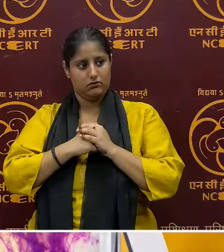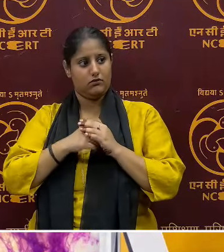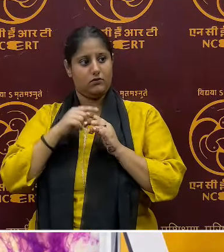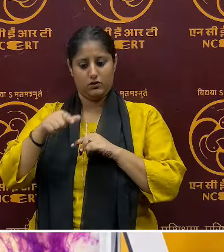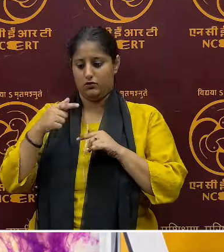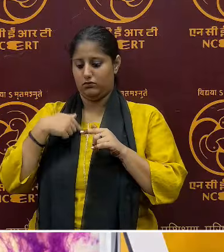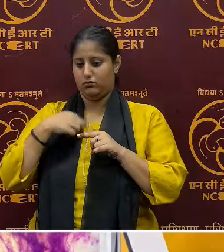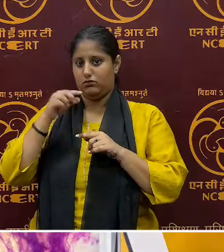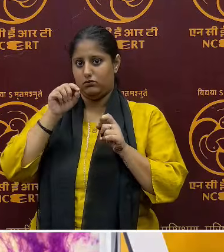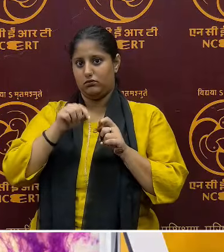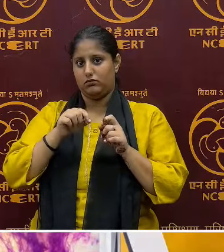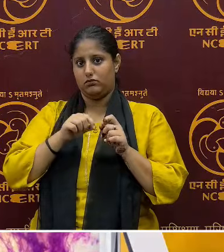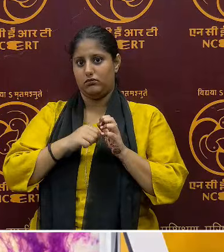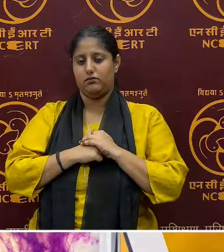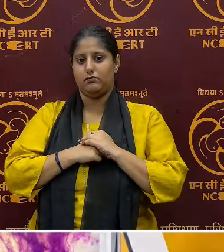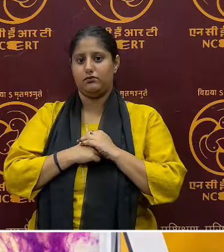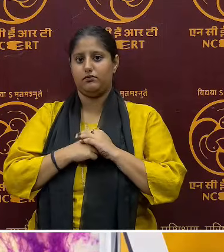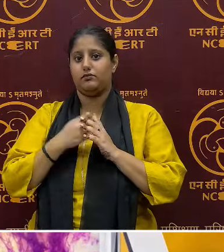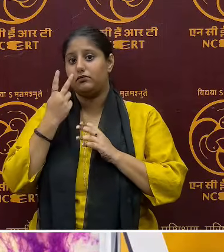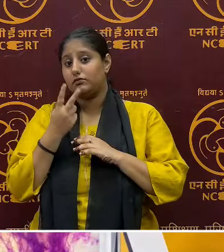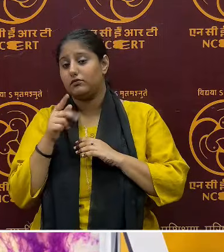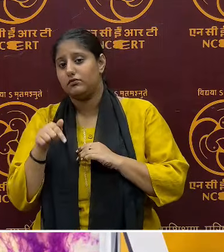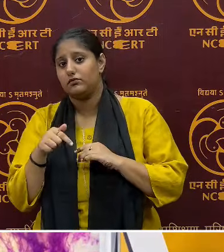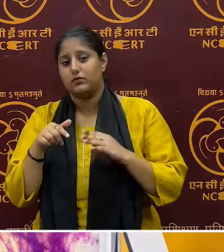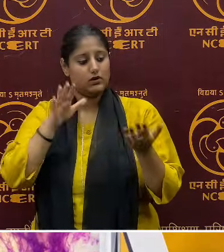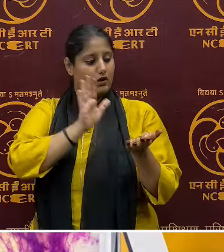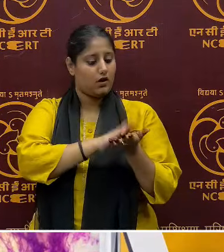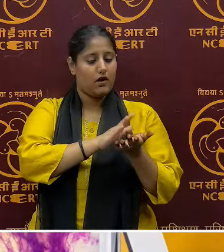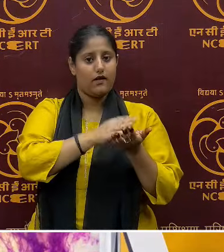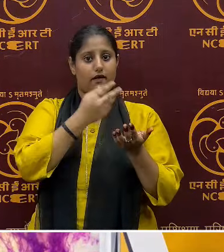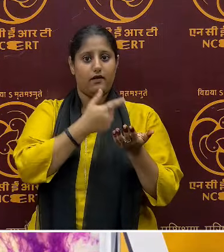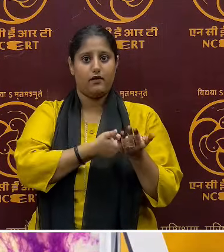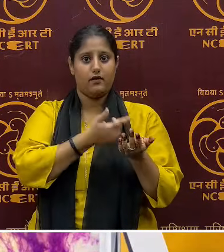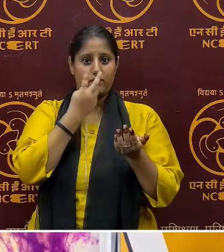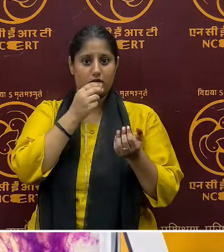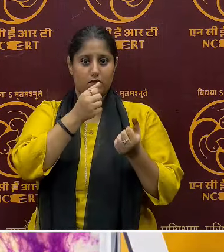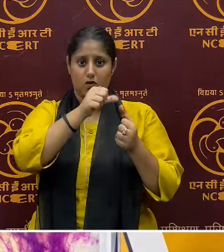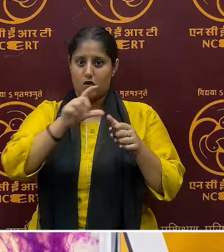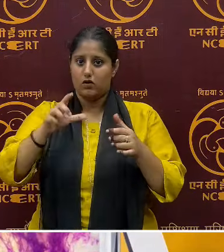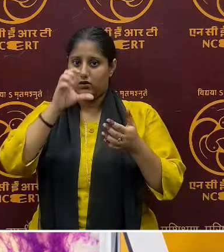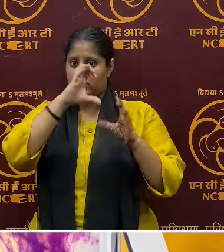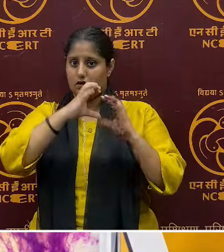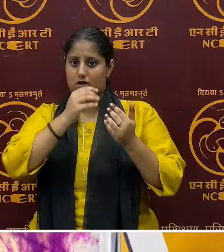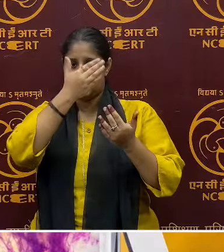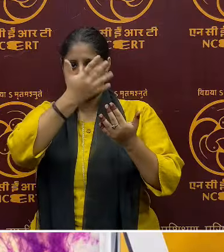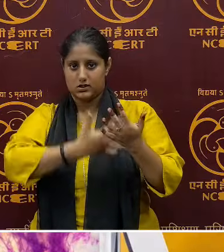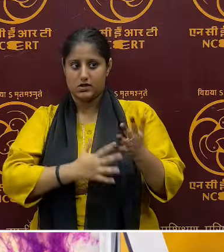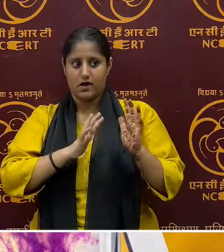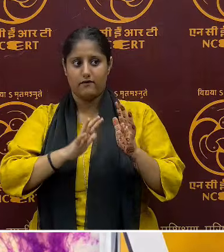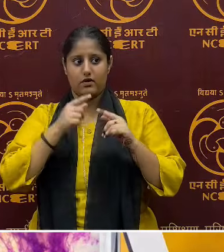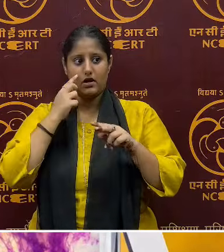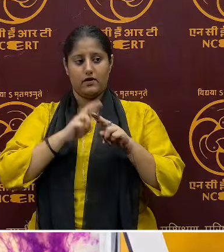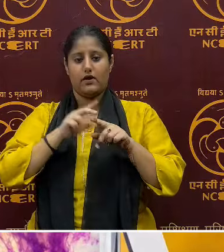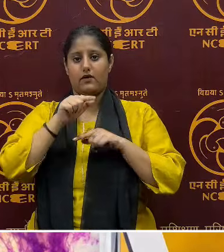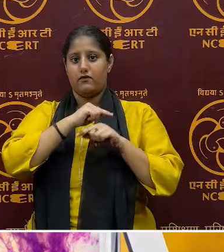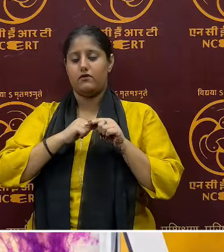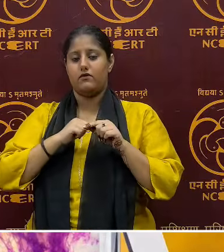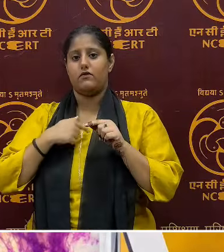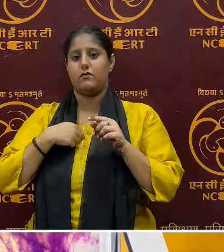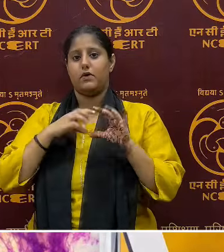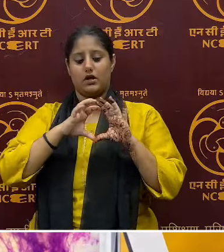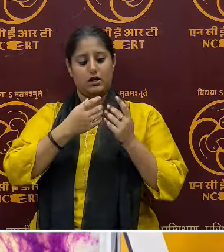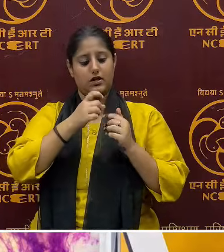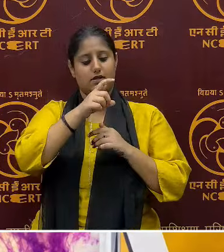go, see in the left side there all classes available. Yes. Now if I click on class